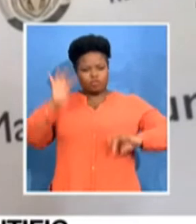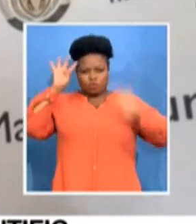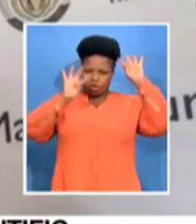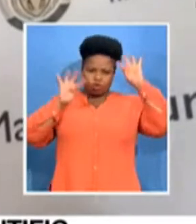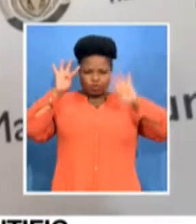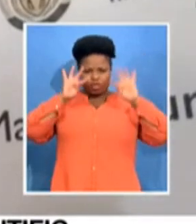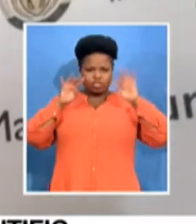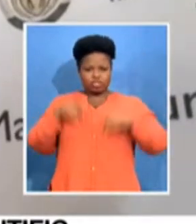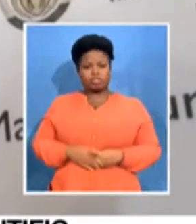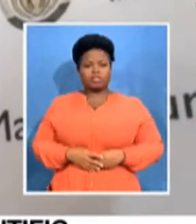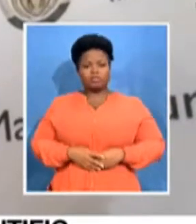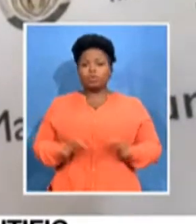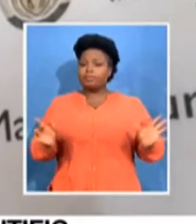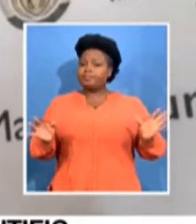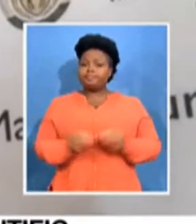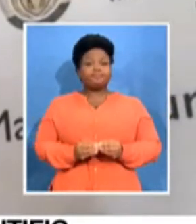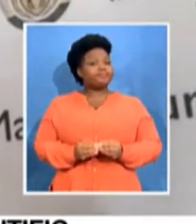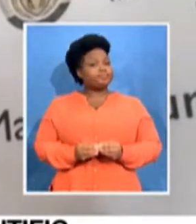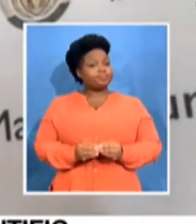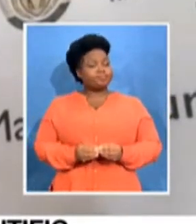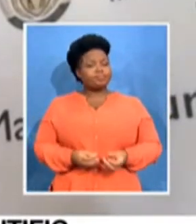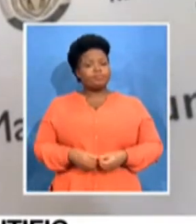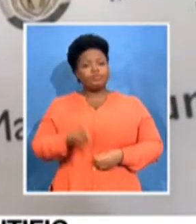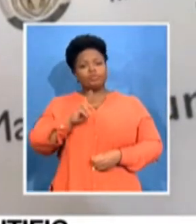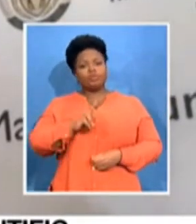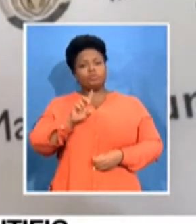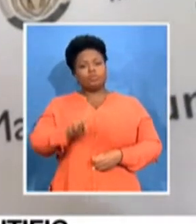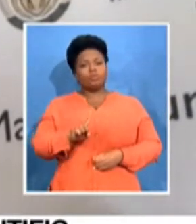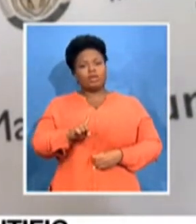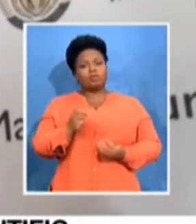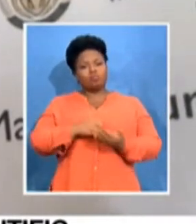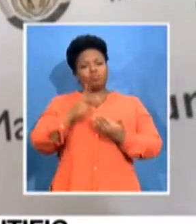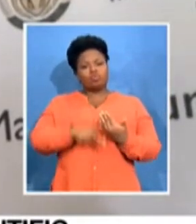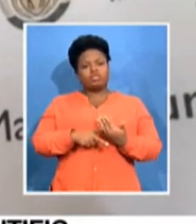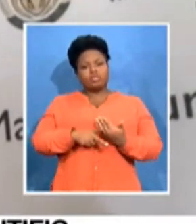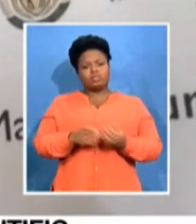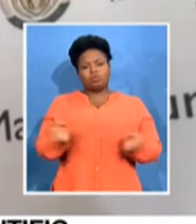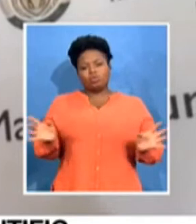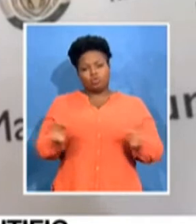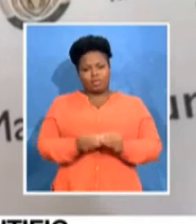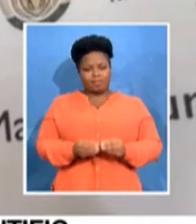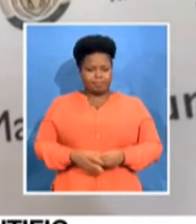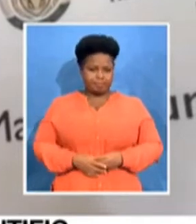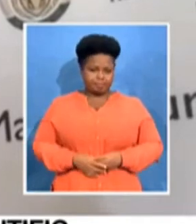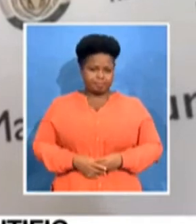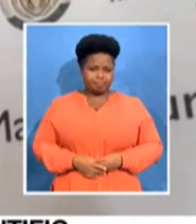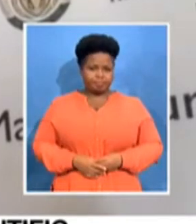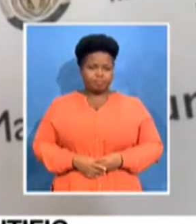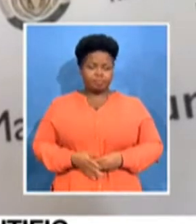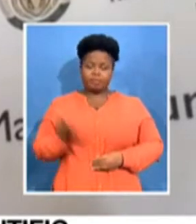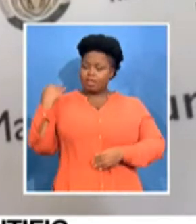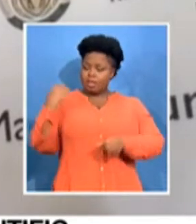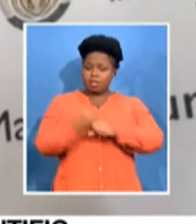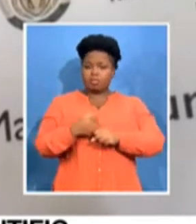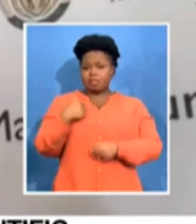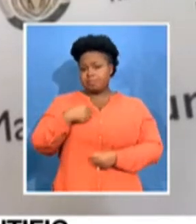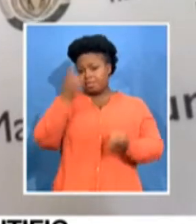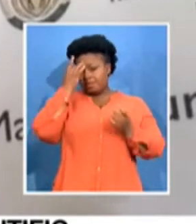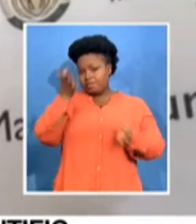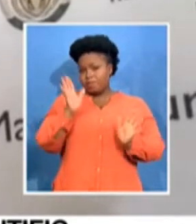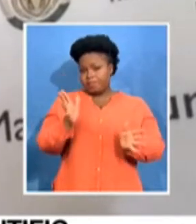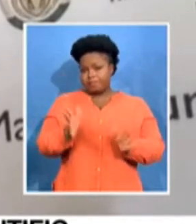of 21 projects. I had indicated last year that when coronavirus